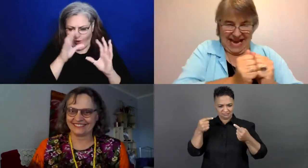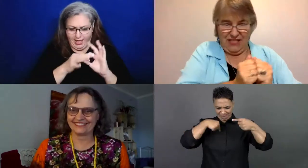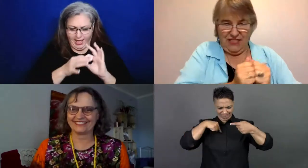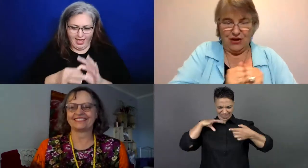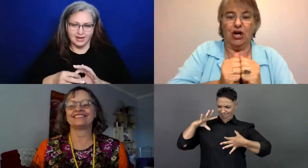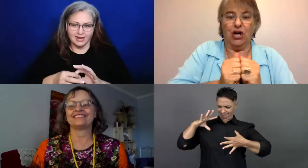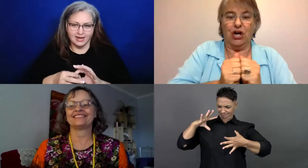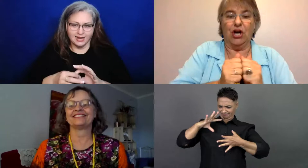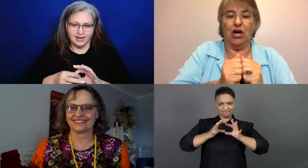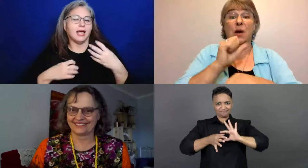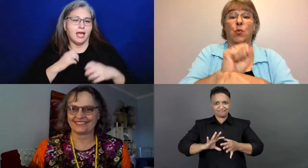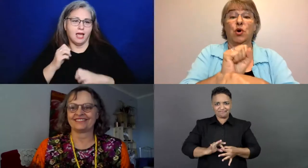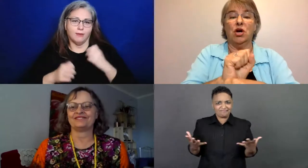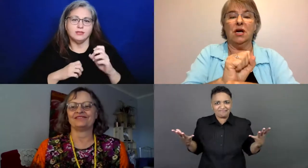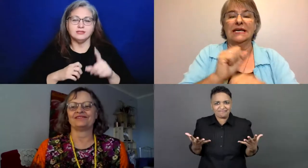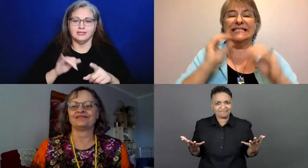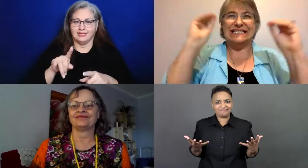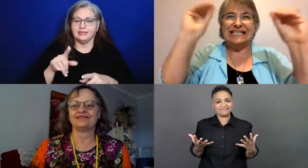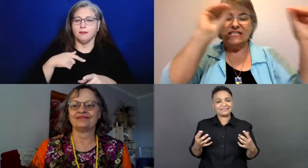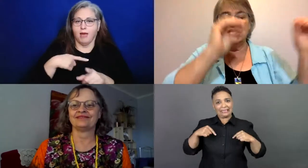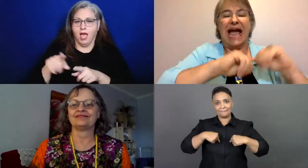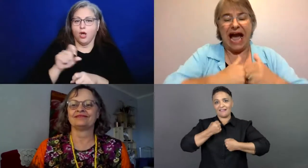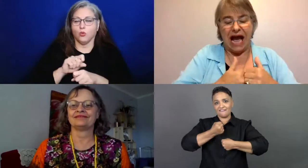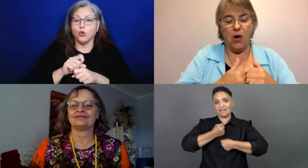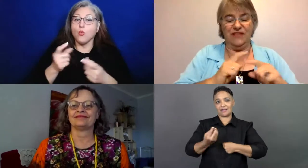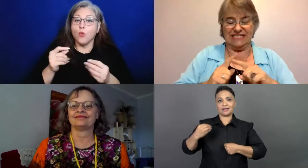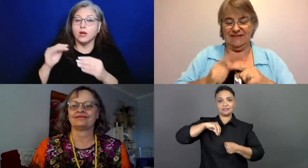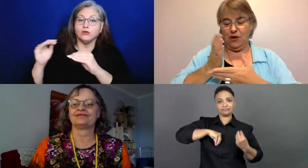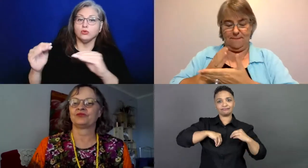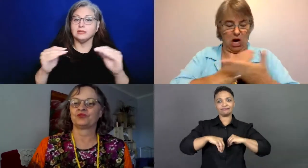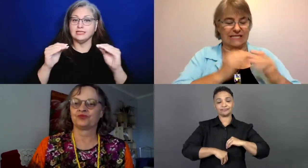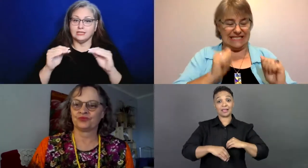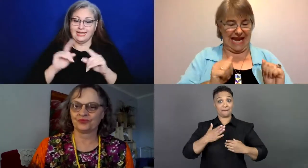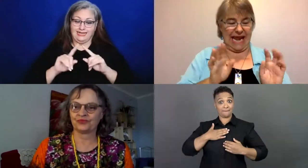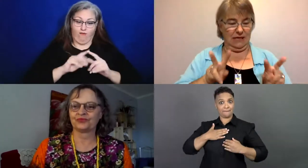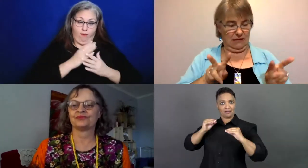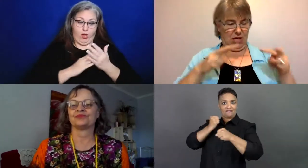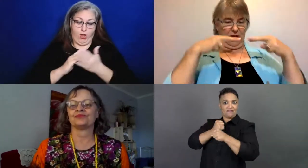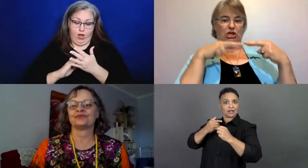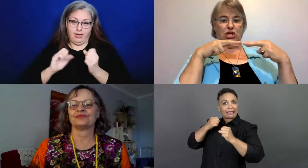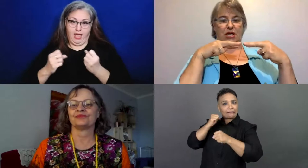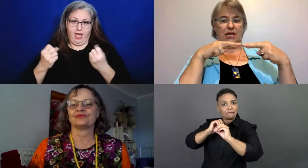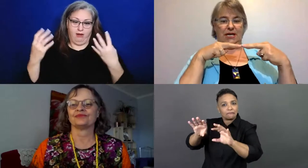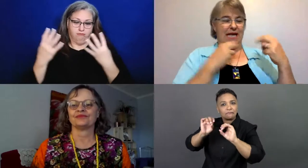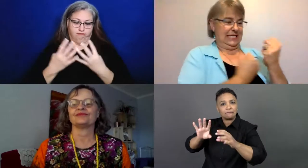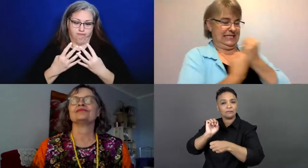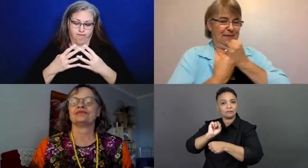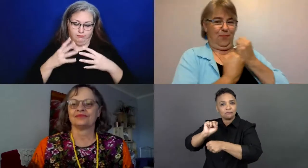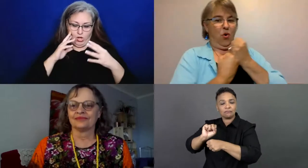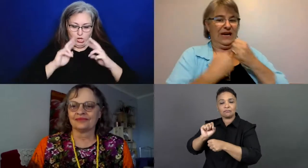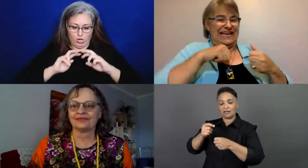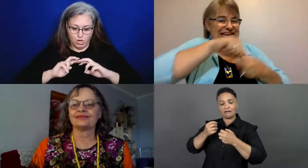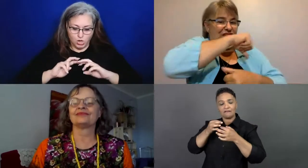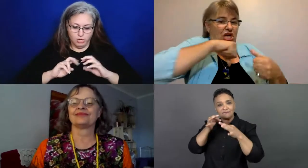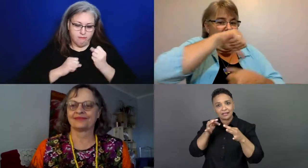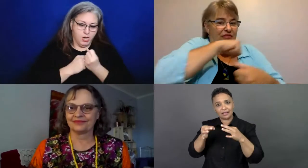many emotions. That's my work, is teaching how the different parts can look,